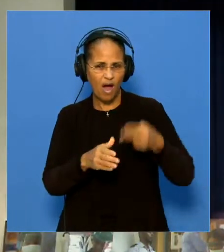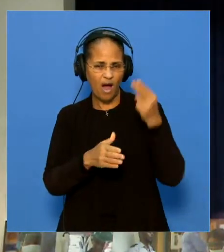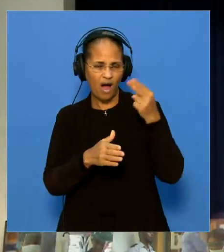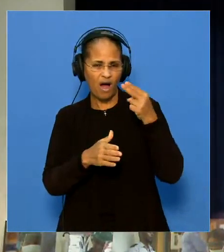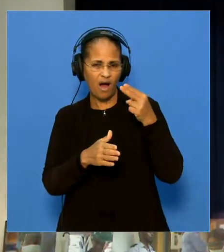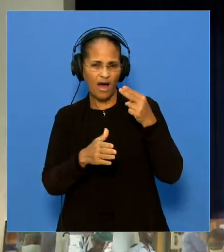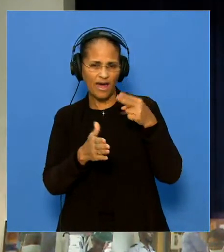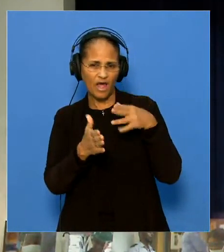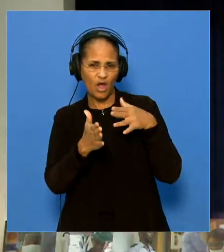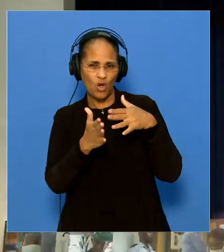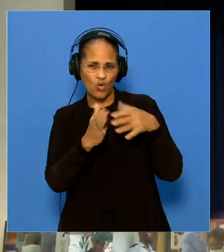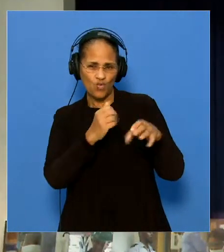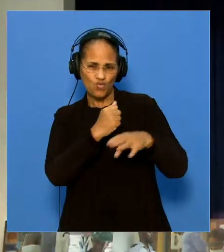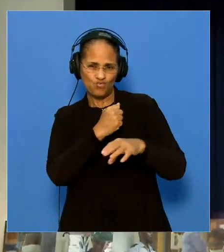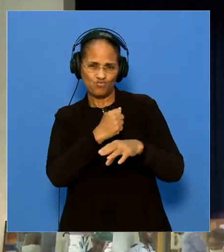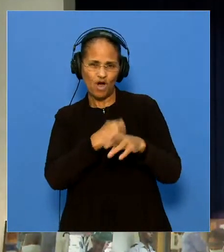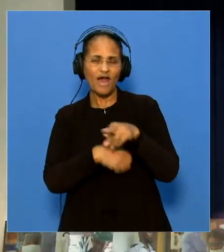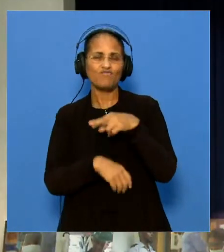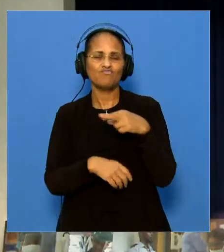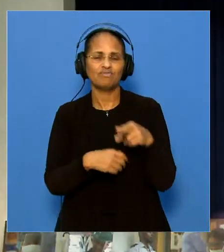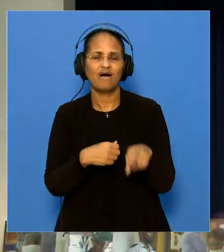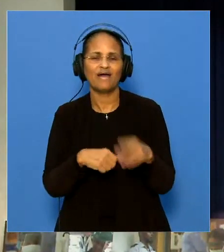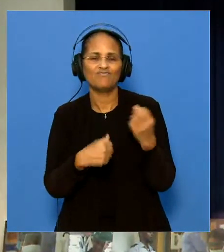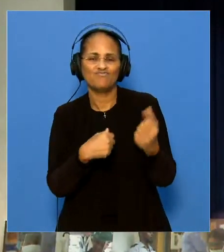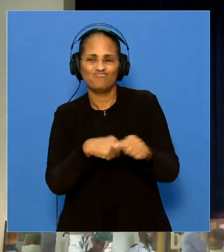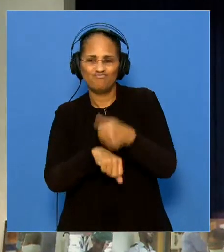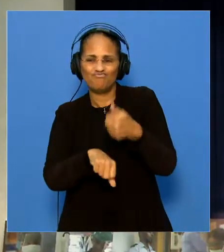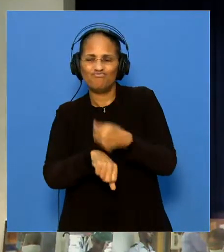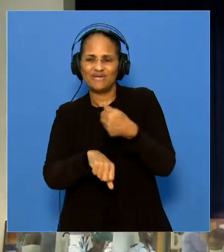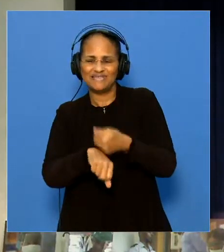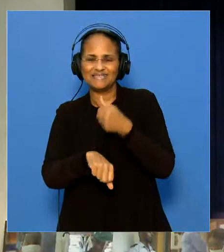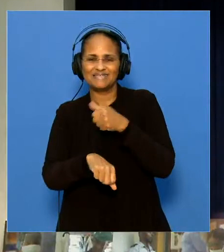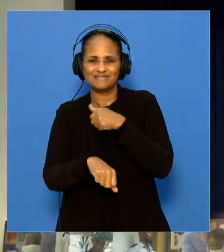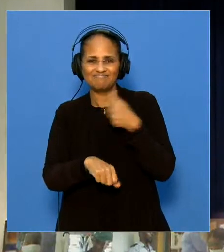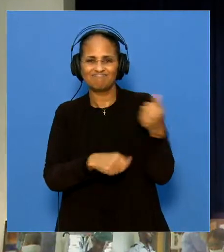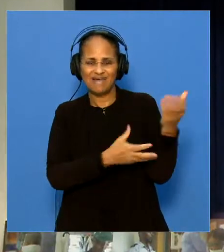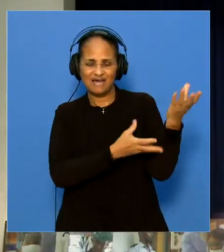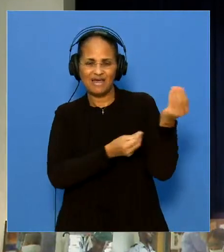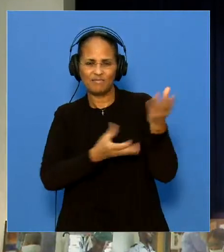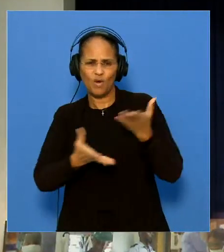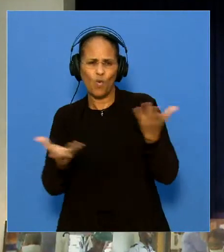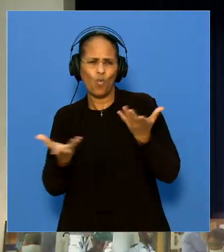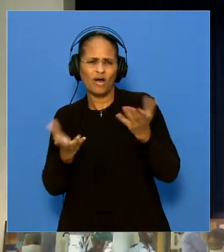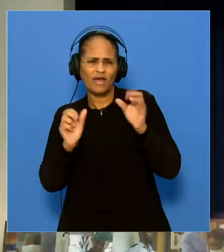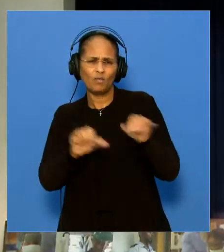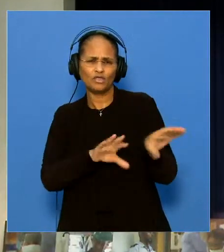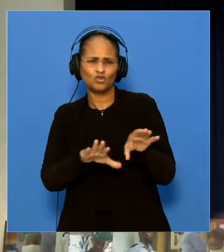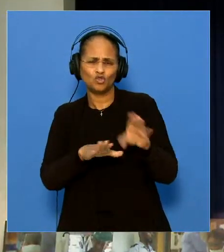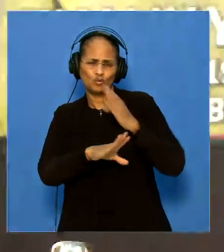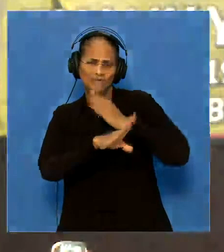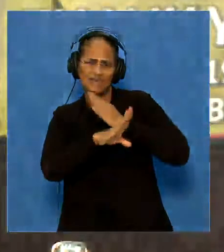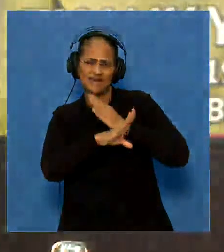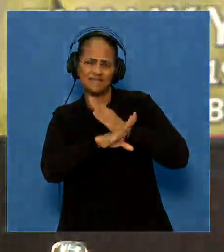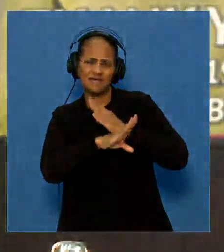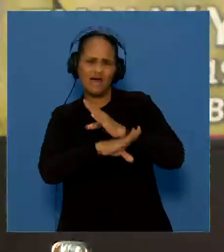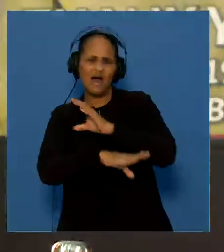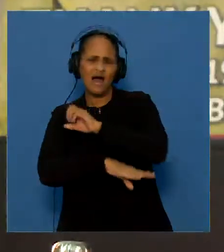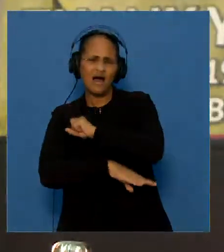the virus. Other than restricting visits at care homes, what else can be done to protect our seniors?